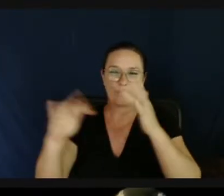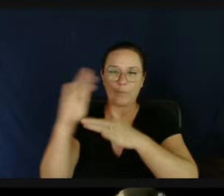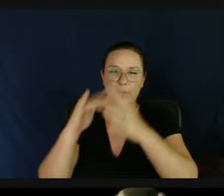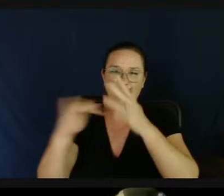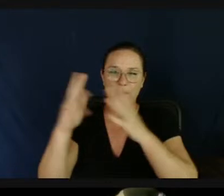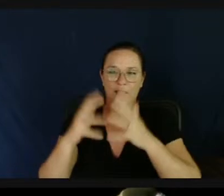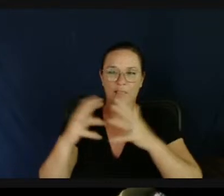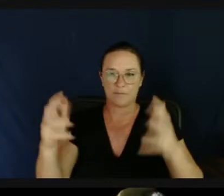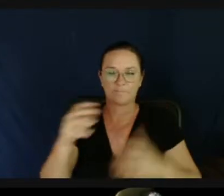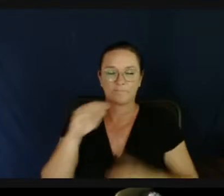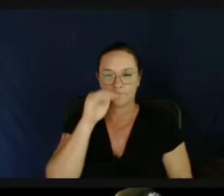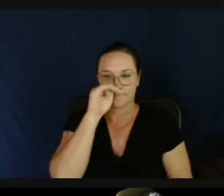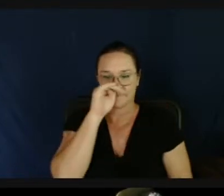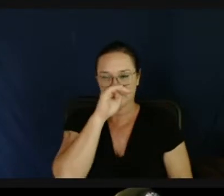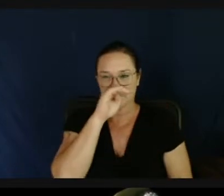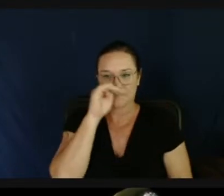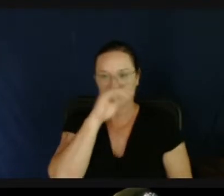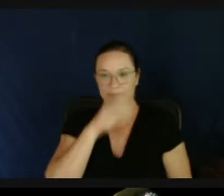bit there.